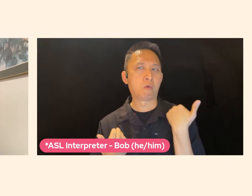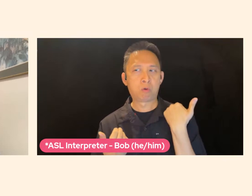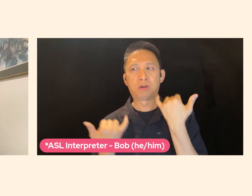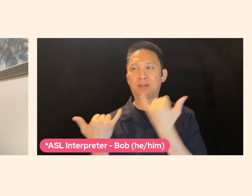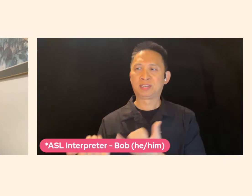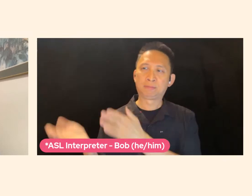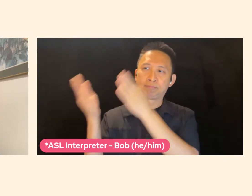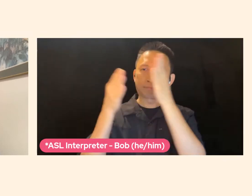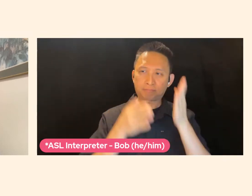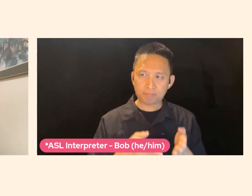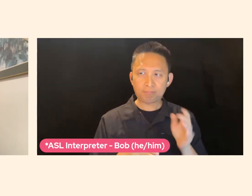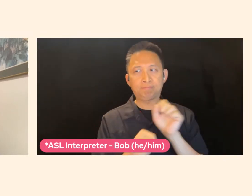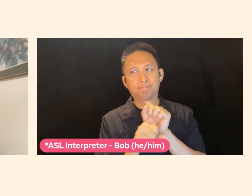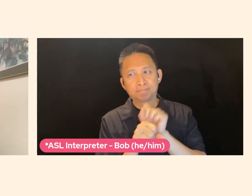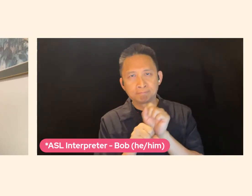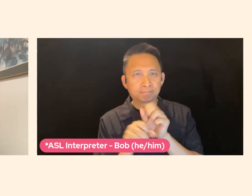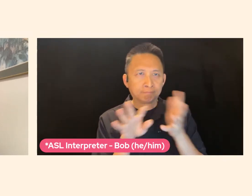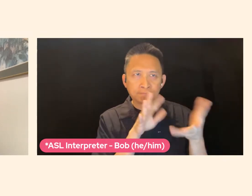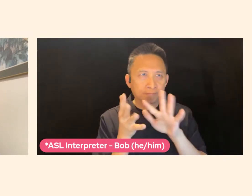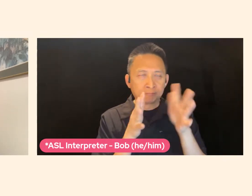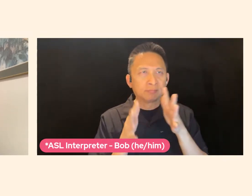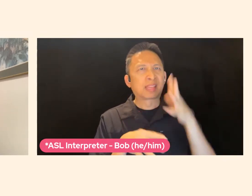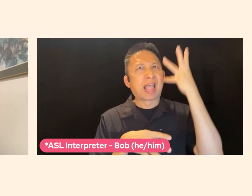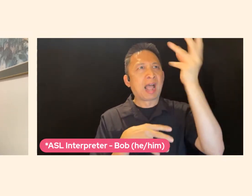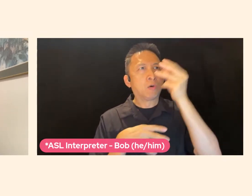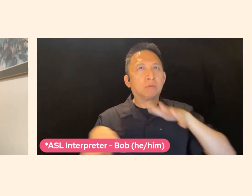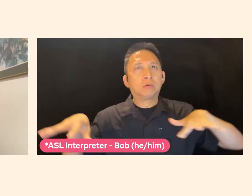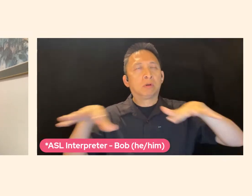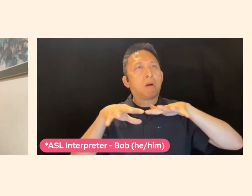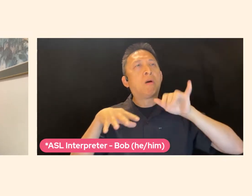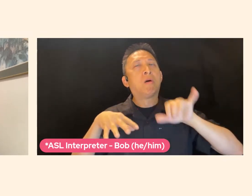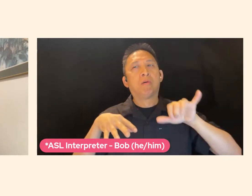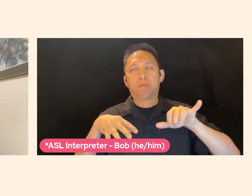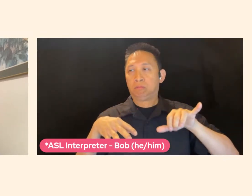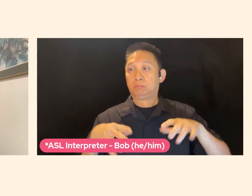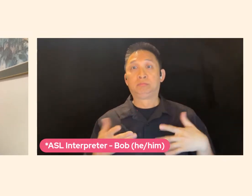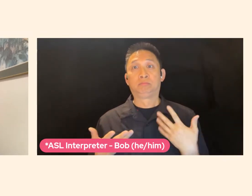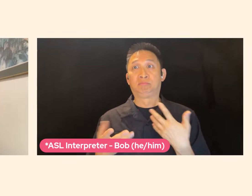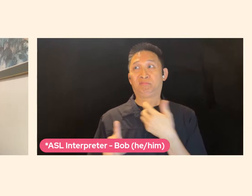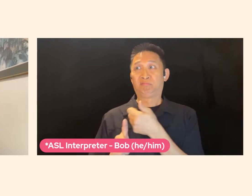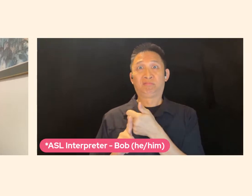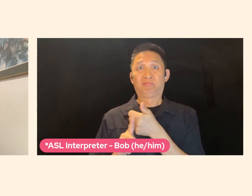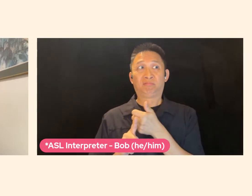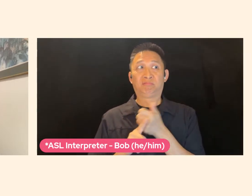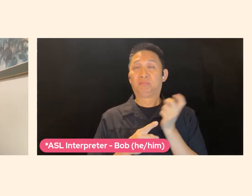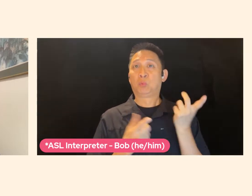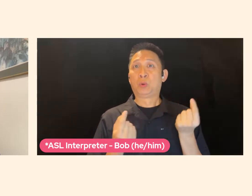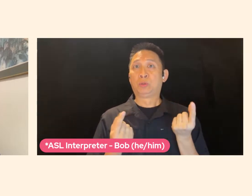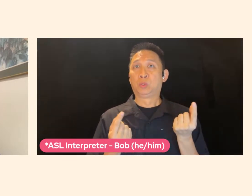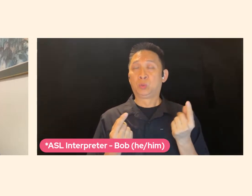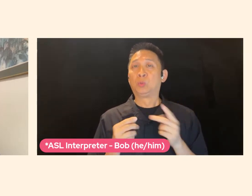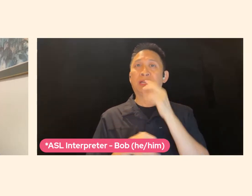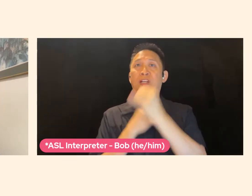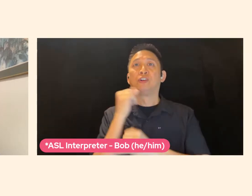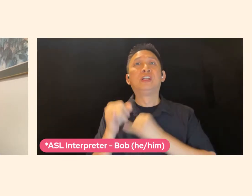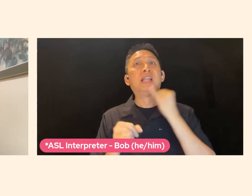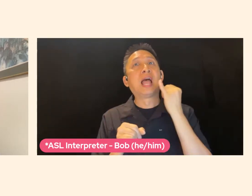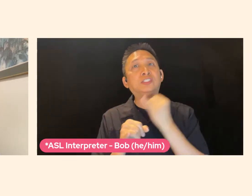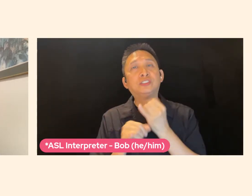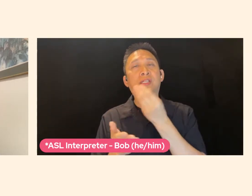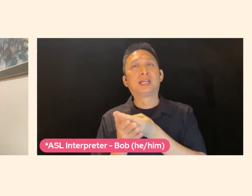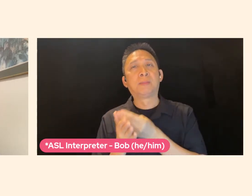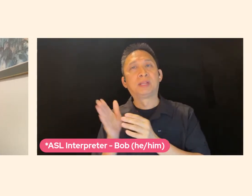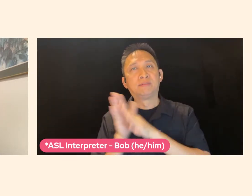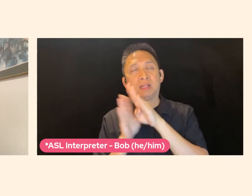cut academic teeth on the challenges of equitable international economic development, delving into strategies